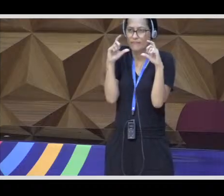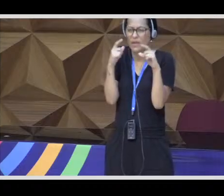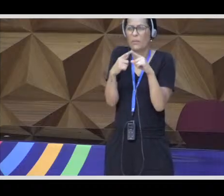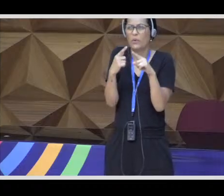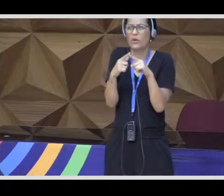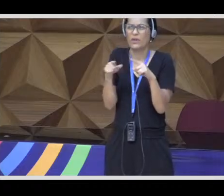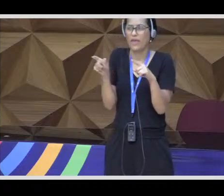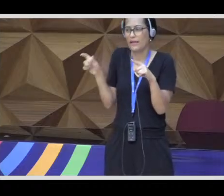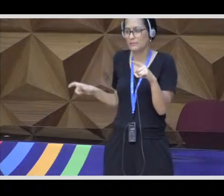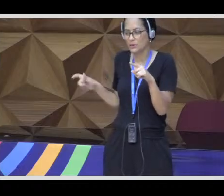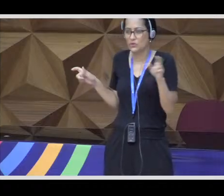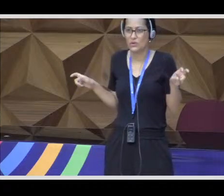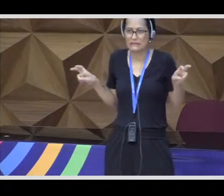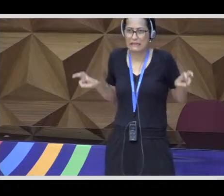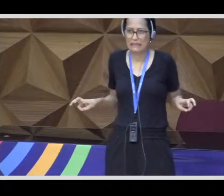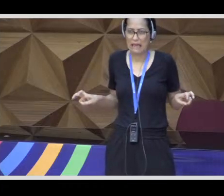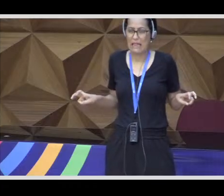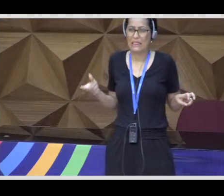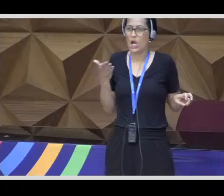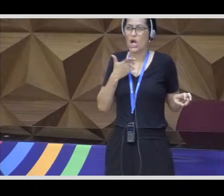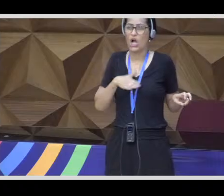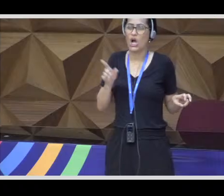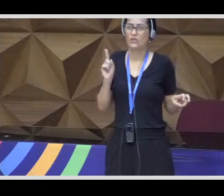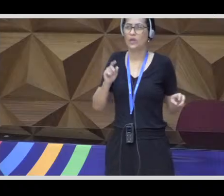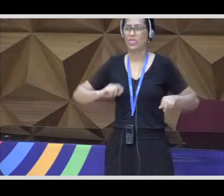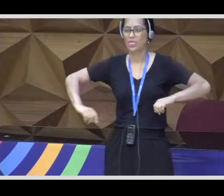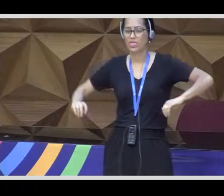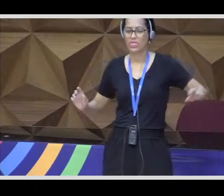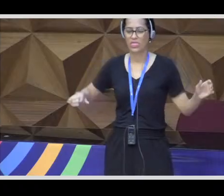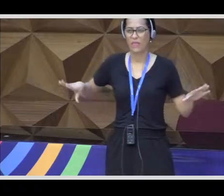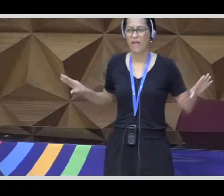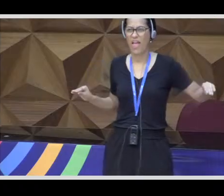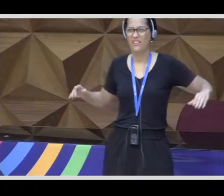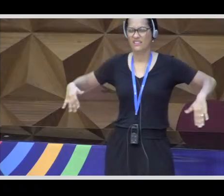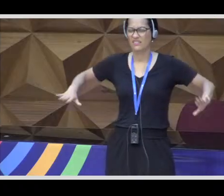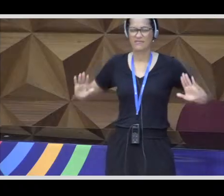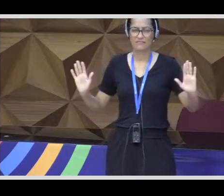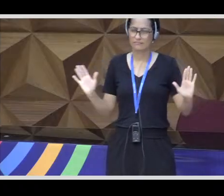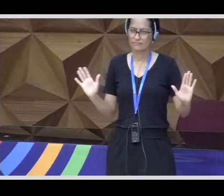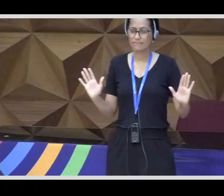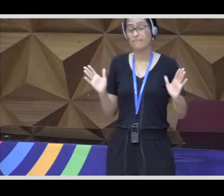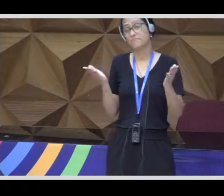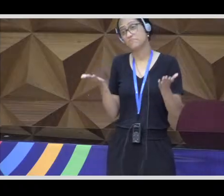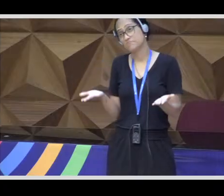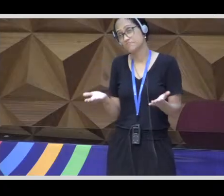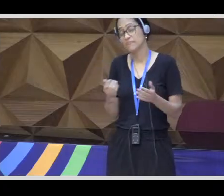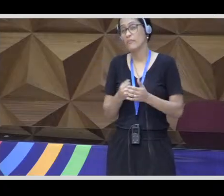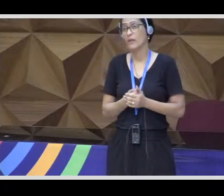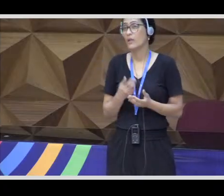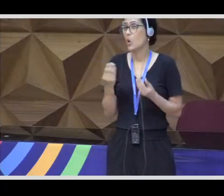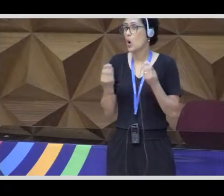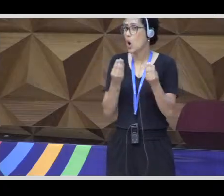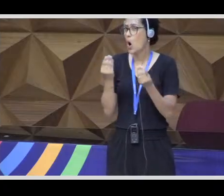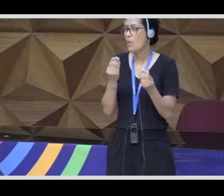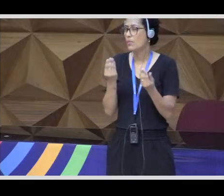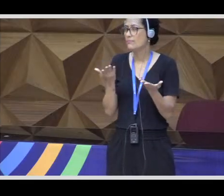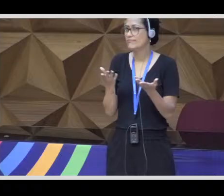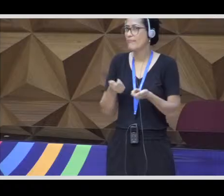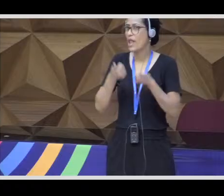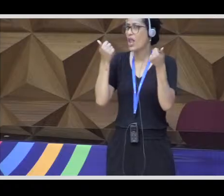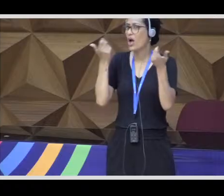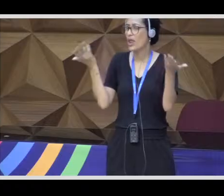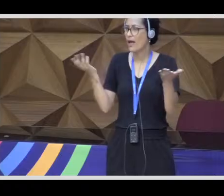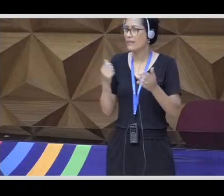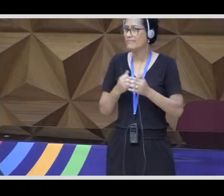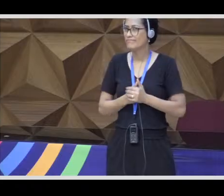types of interactions you can do and where you place the content. So you might think, well, I'll place the content just wherever I like. But actually people